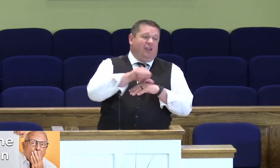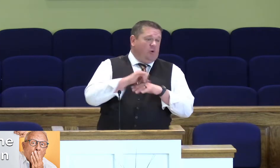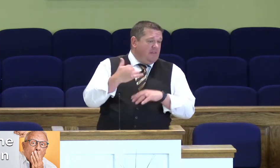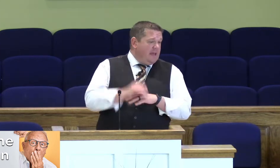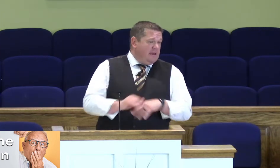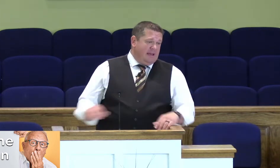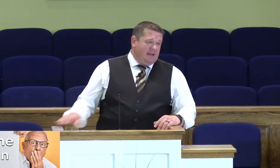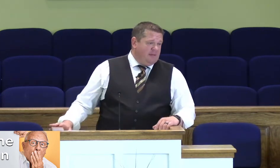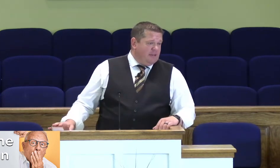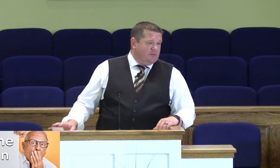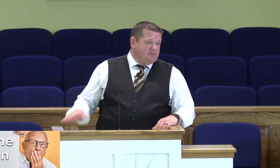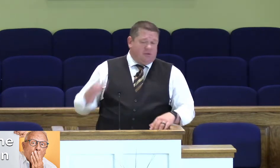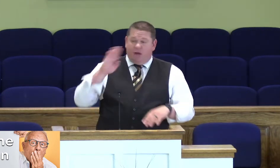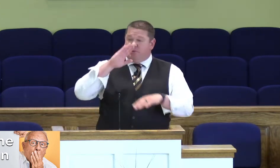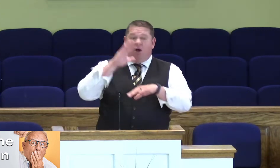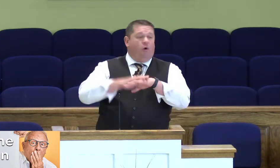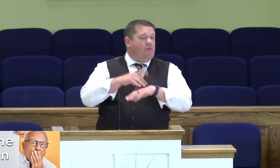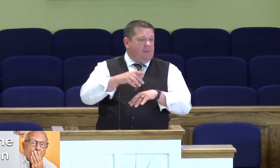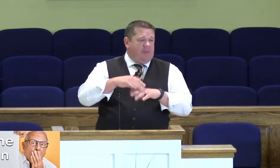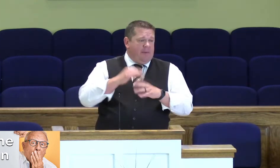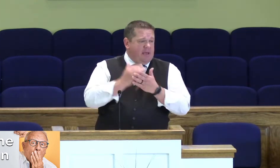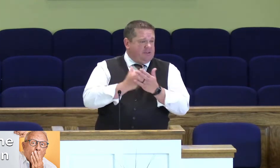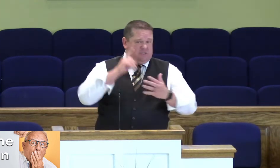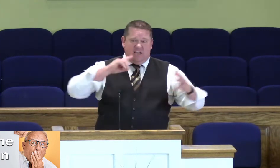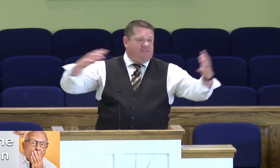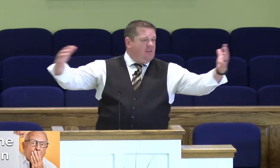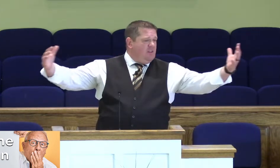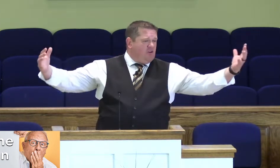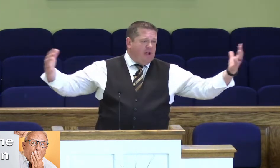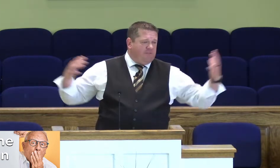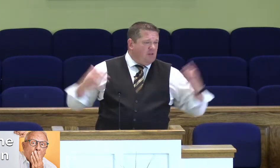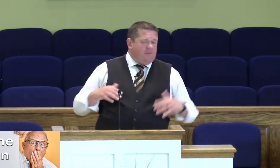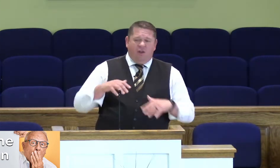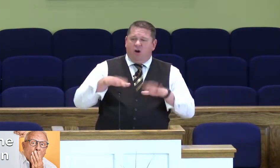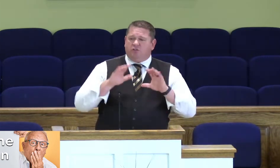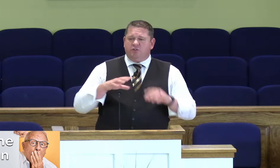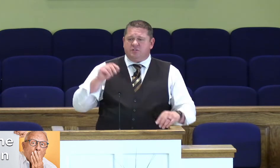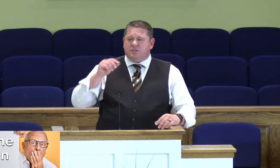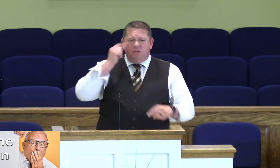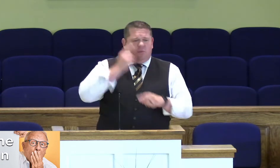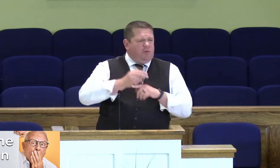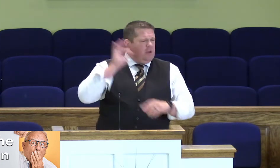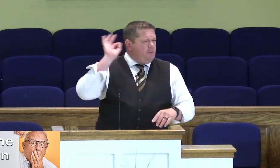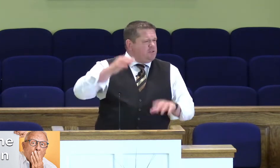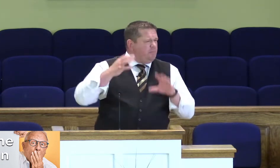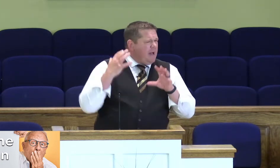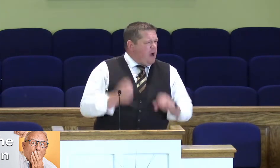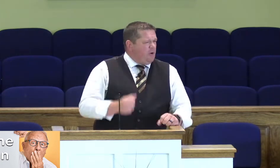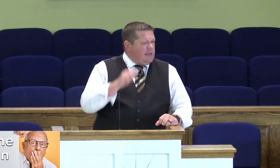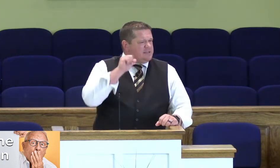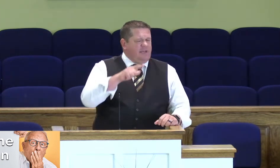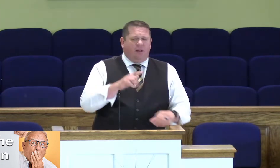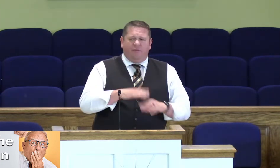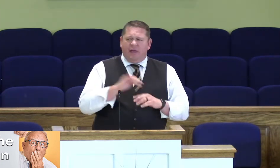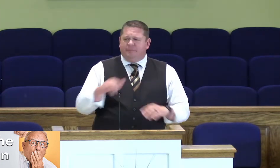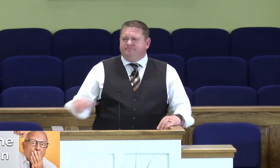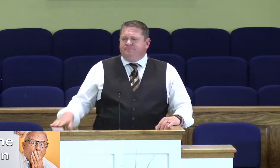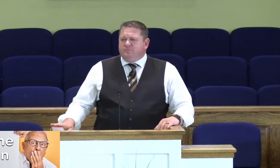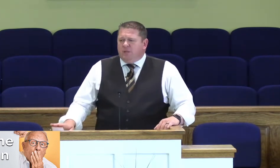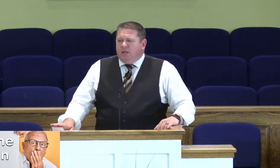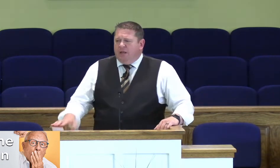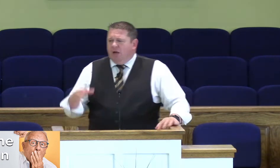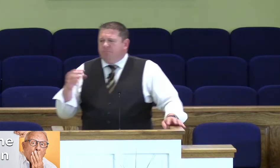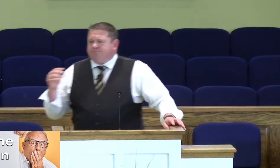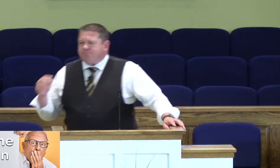he was really anointed that night. I mean, God was all over him on that message, and the deaf crowd flooded the altars as Brother Nick preached in power and ASL on that.